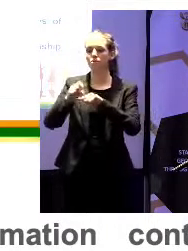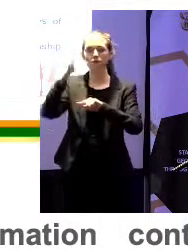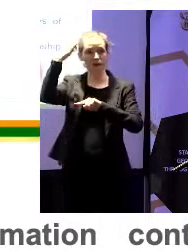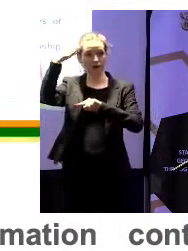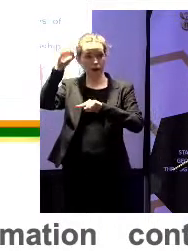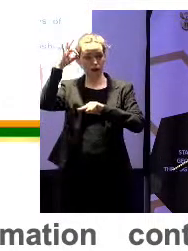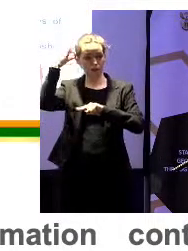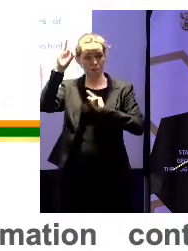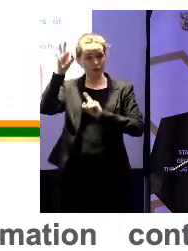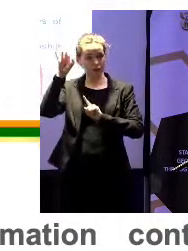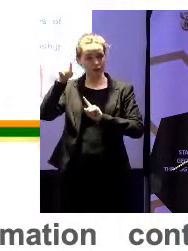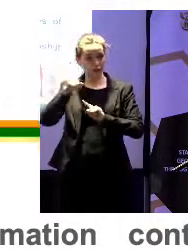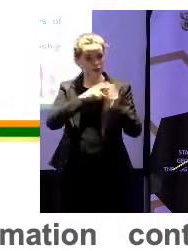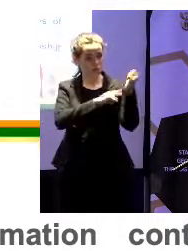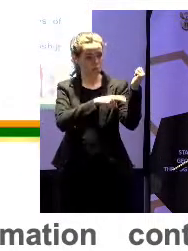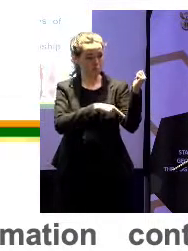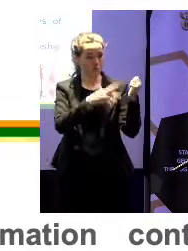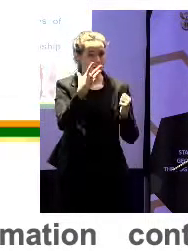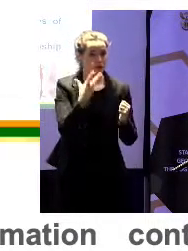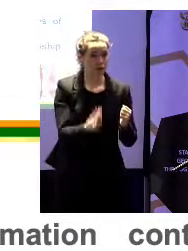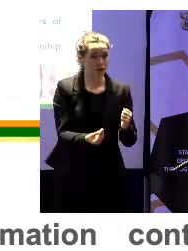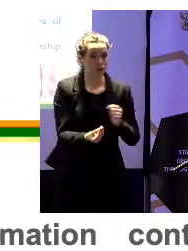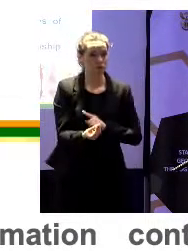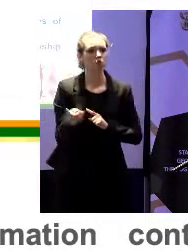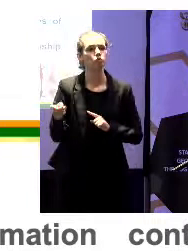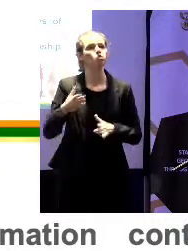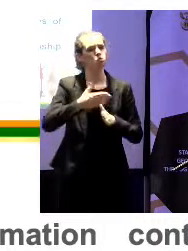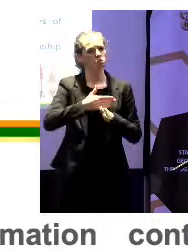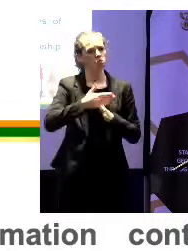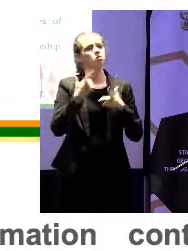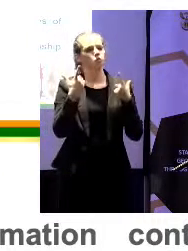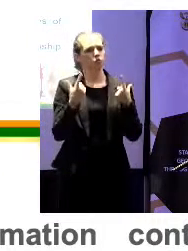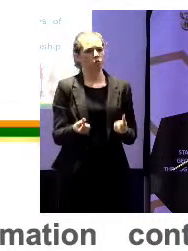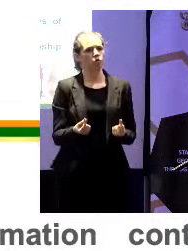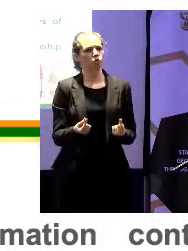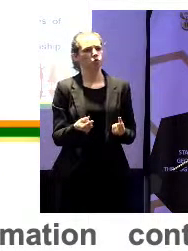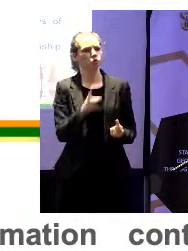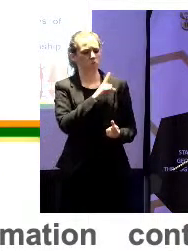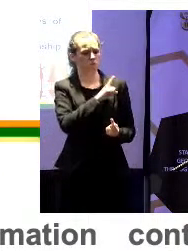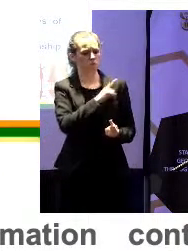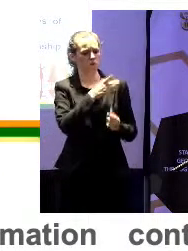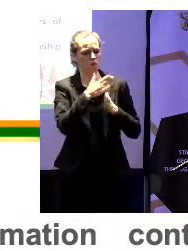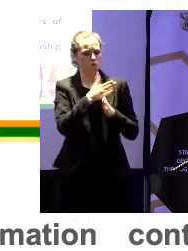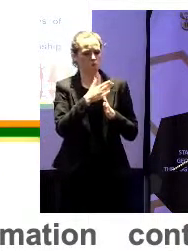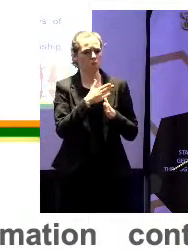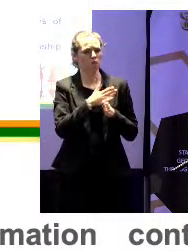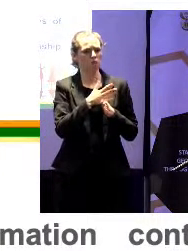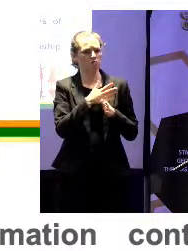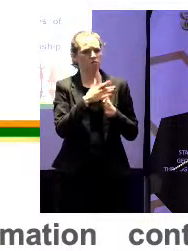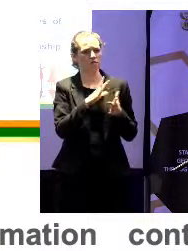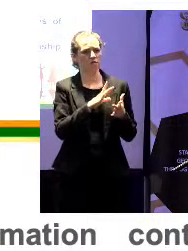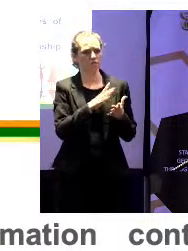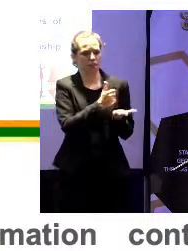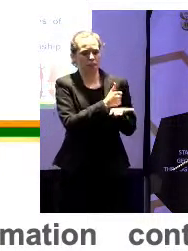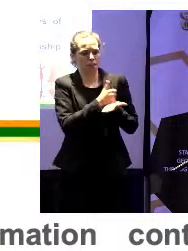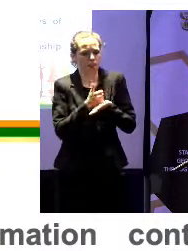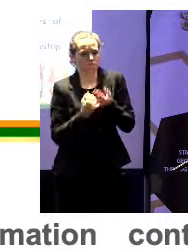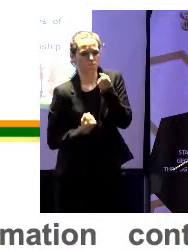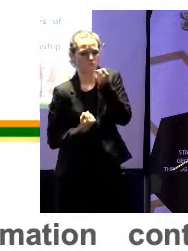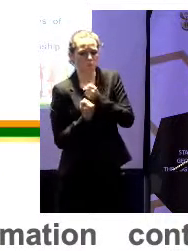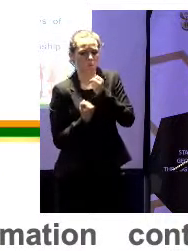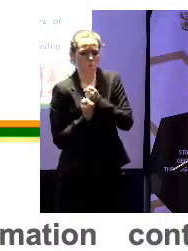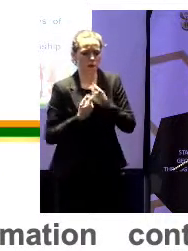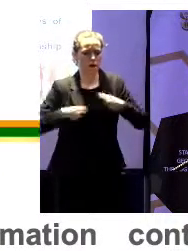and do work that complements the work that we do. As mentioned